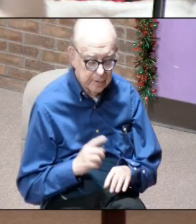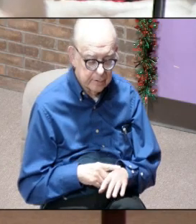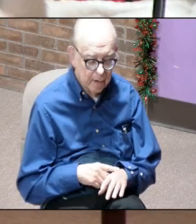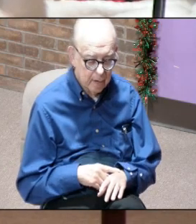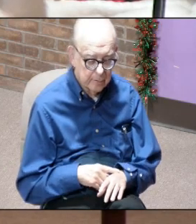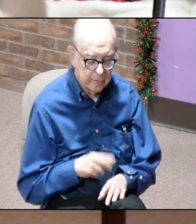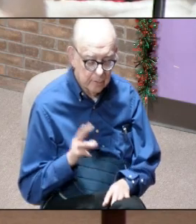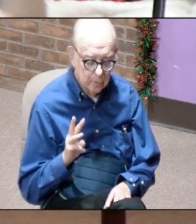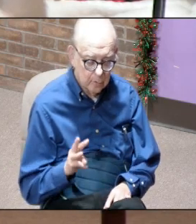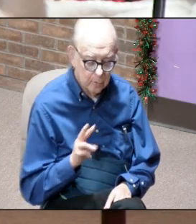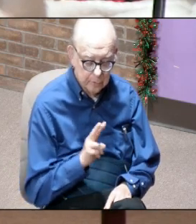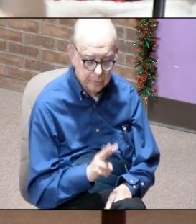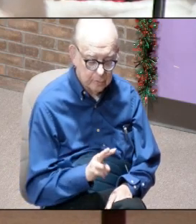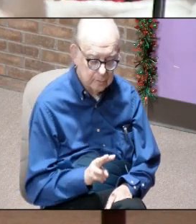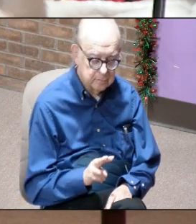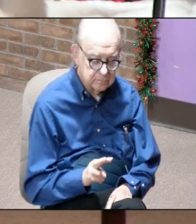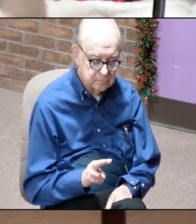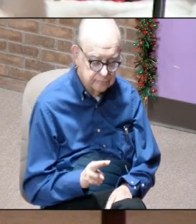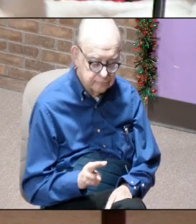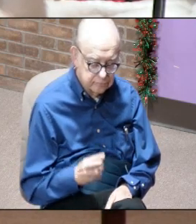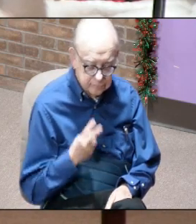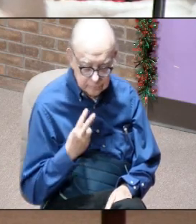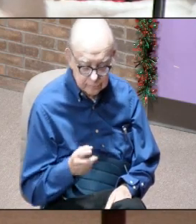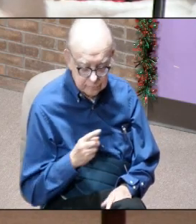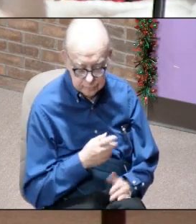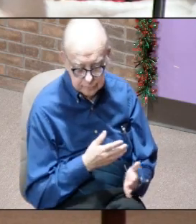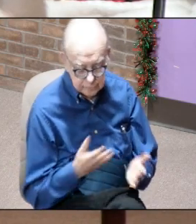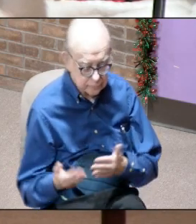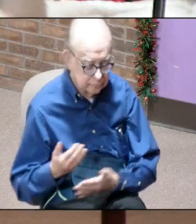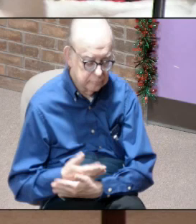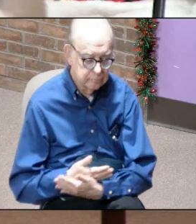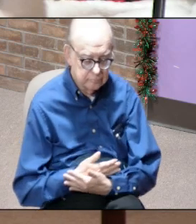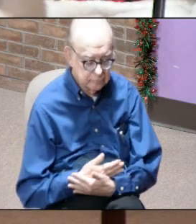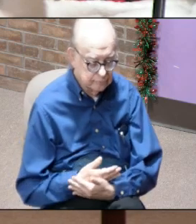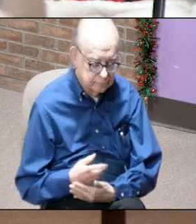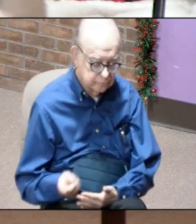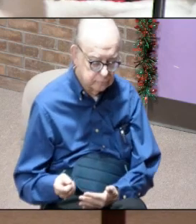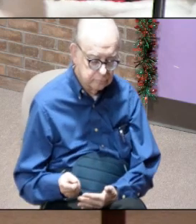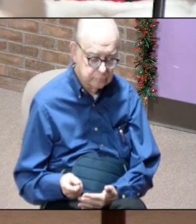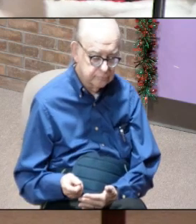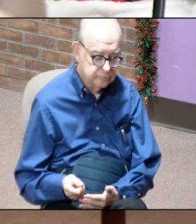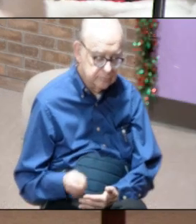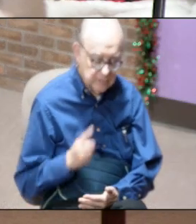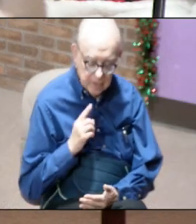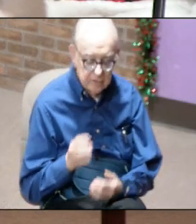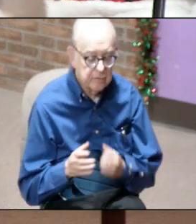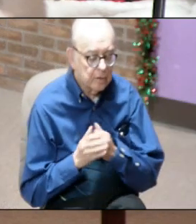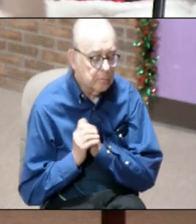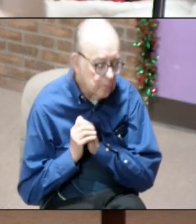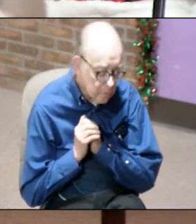the Second World War, when they saw you carrying a child, they just adored that child.